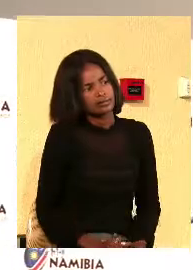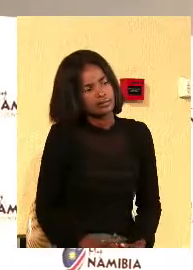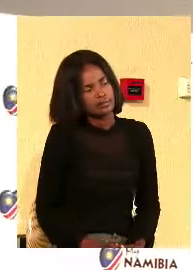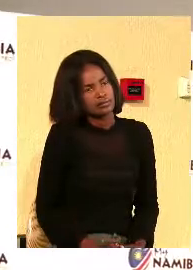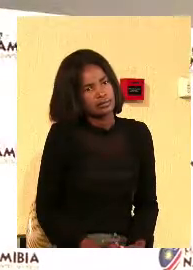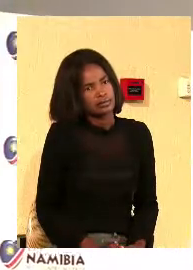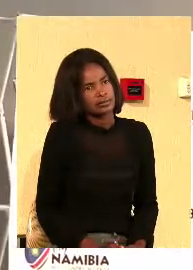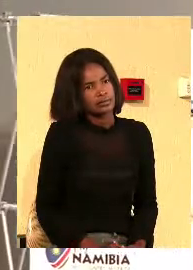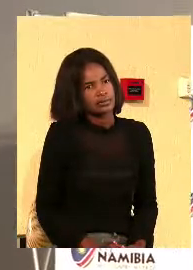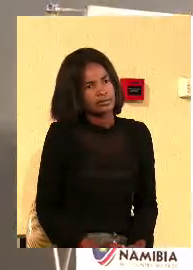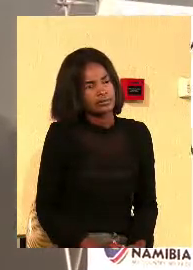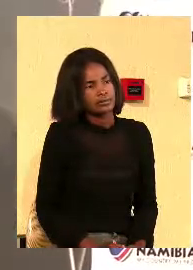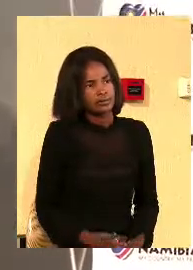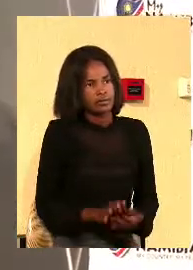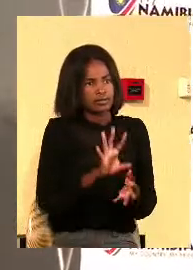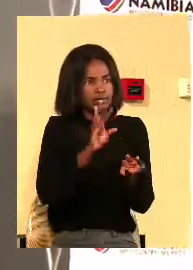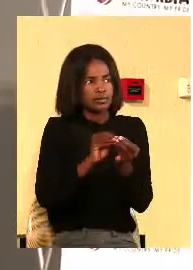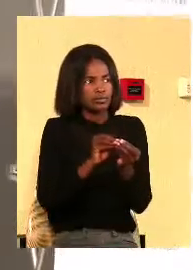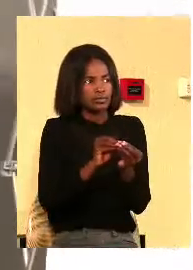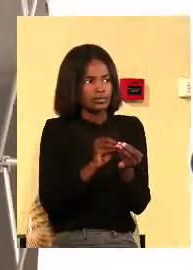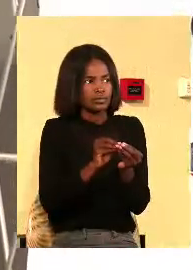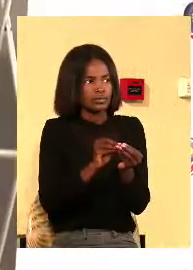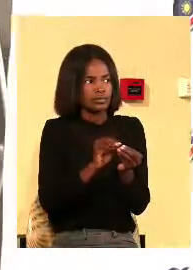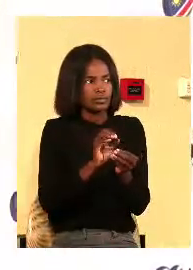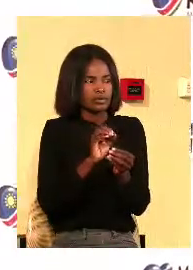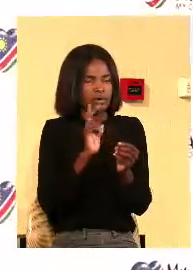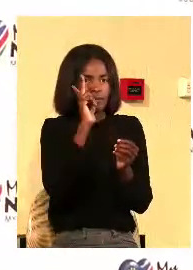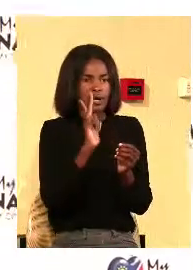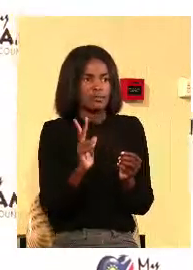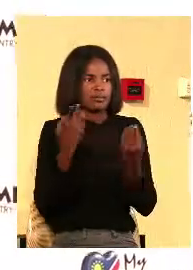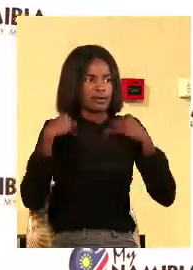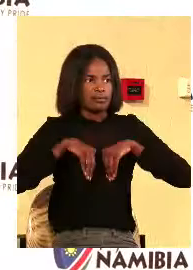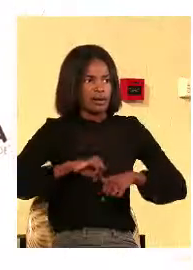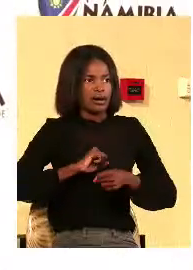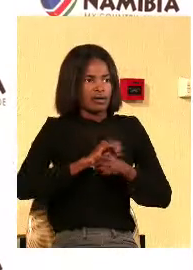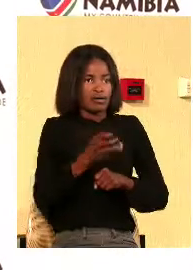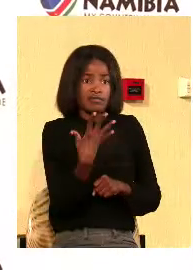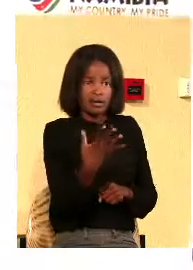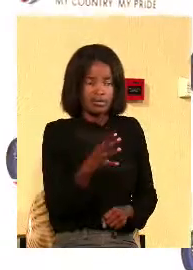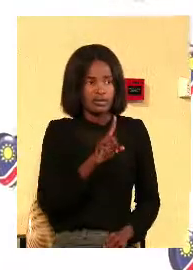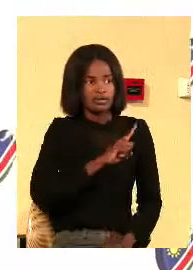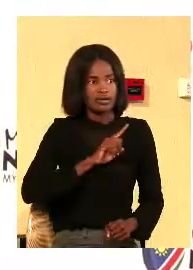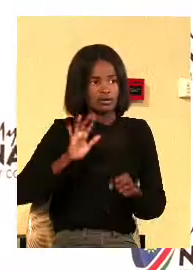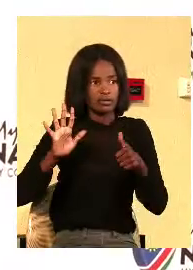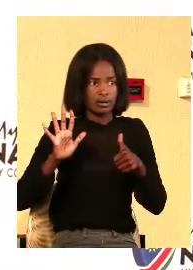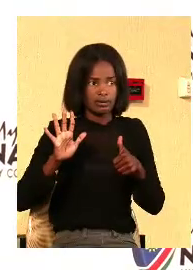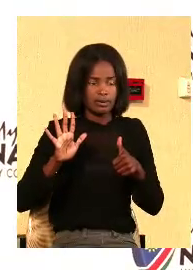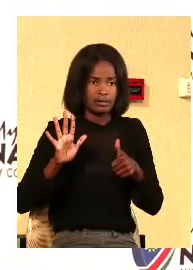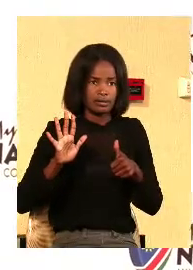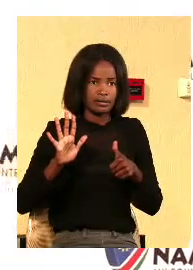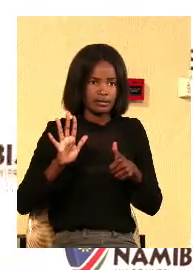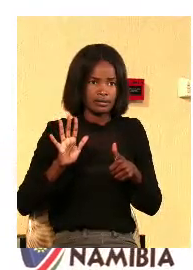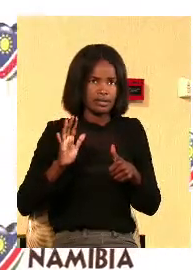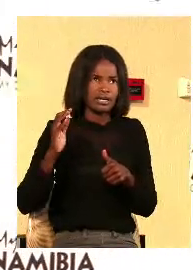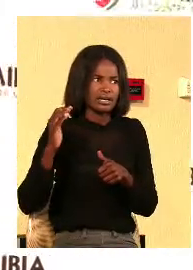Yes, there's a total of 16 positives in the country. The first 2, of course, that time